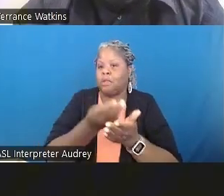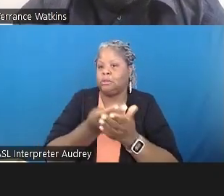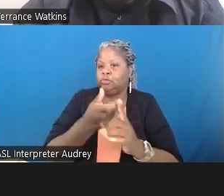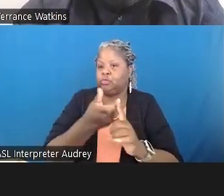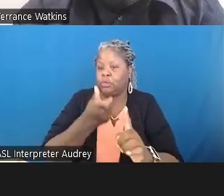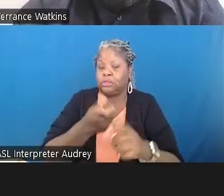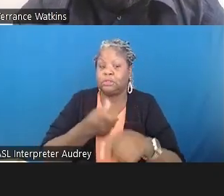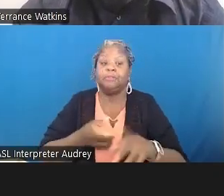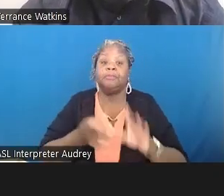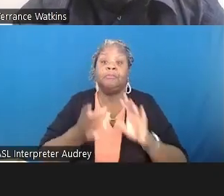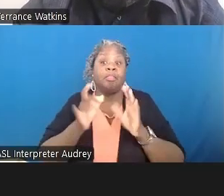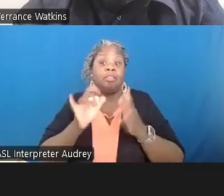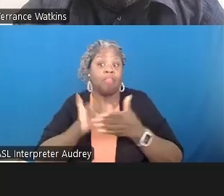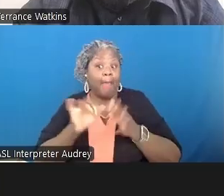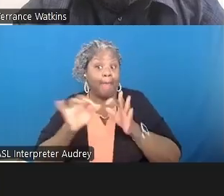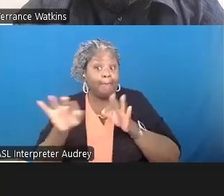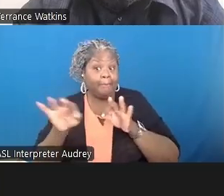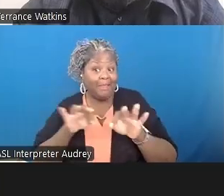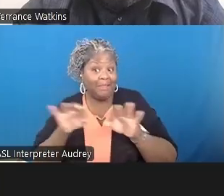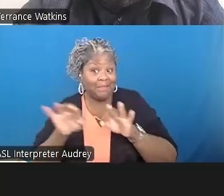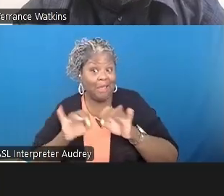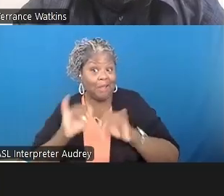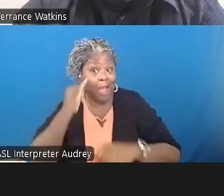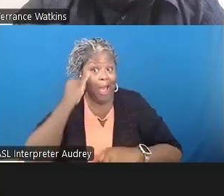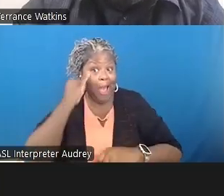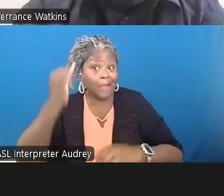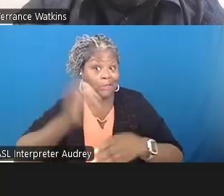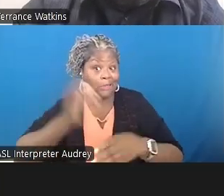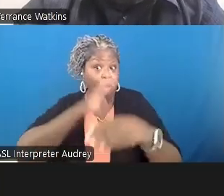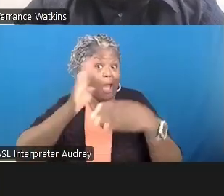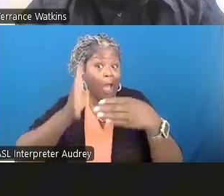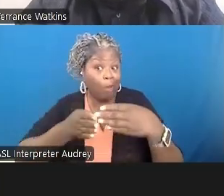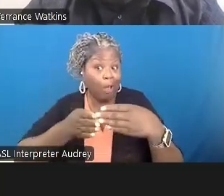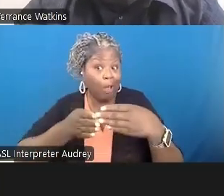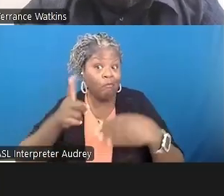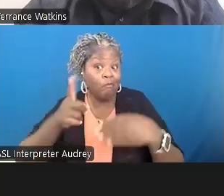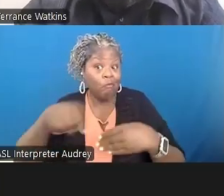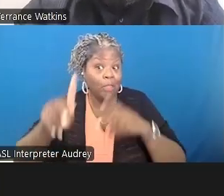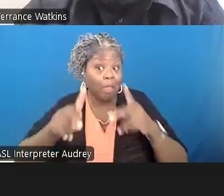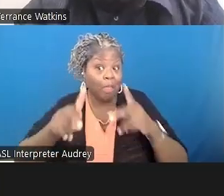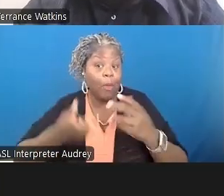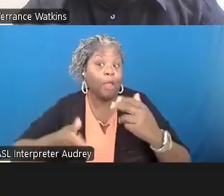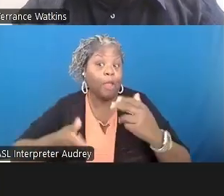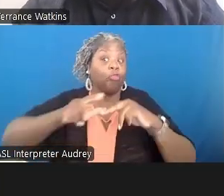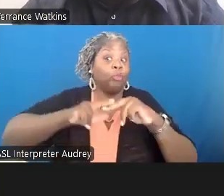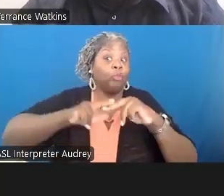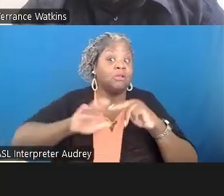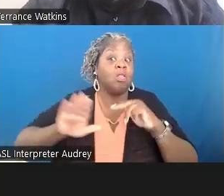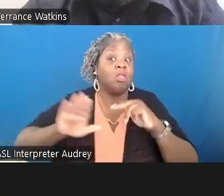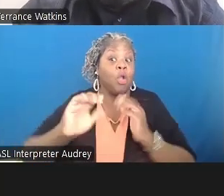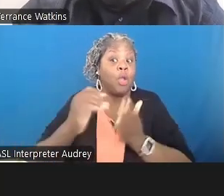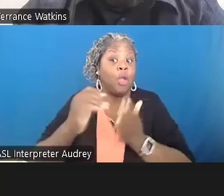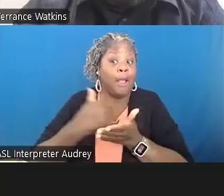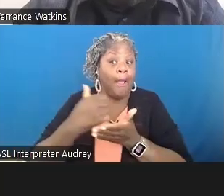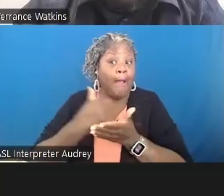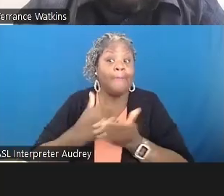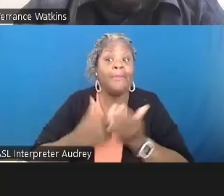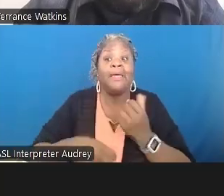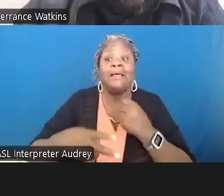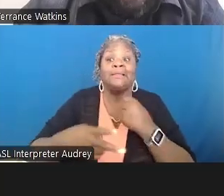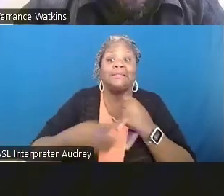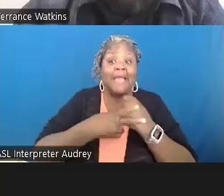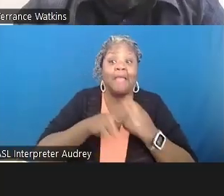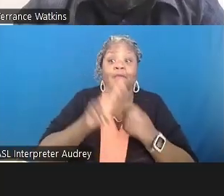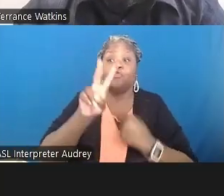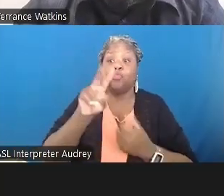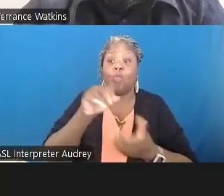That being said, an ideal outcome for the participants would be to increase their income, save a minimum of